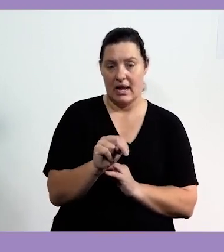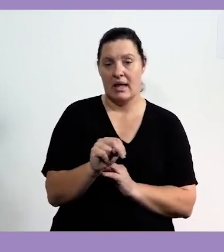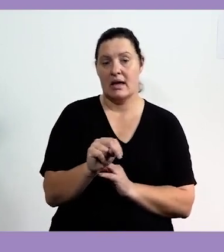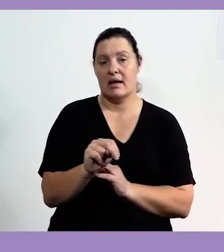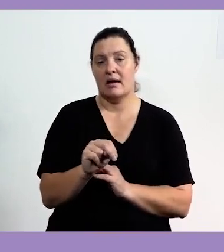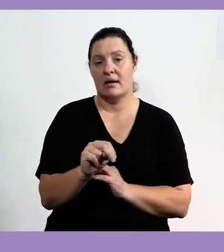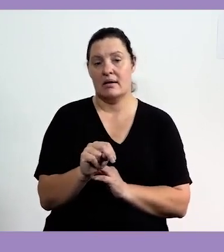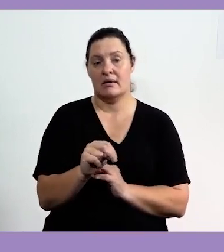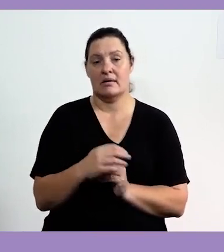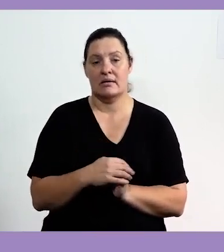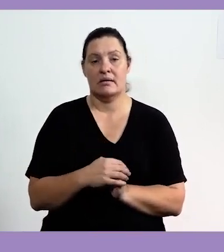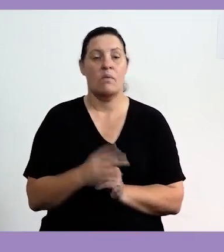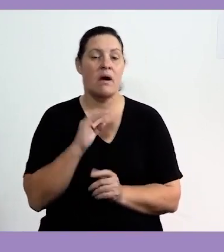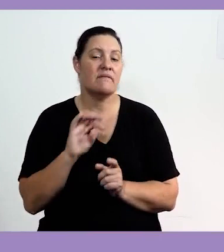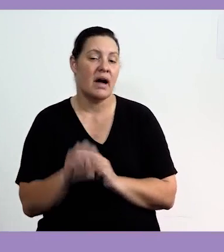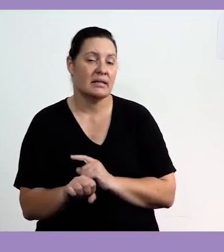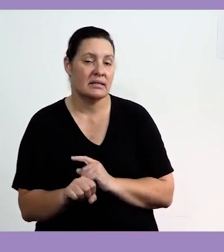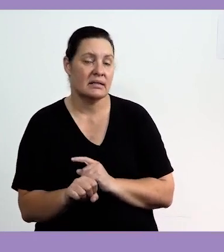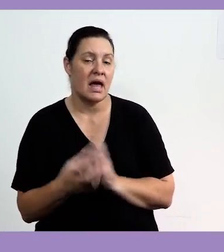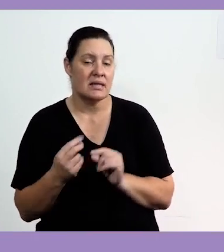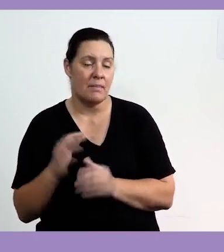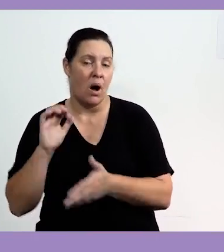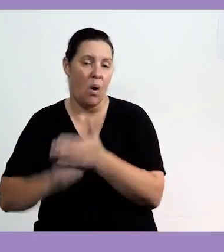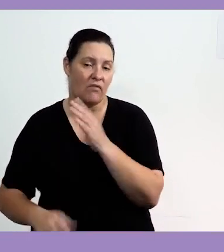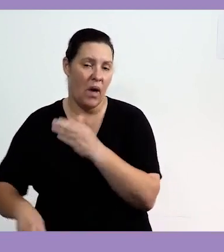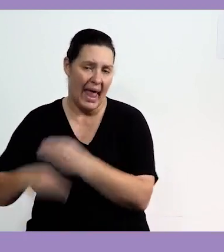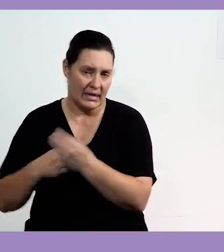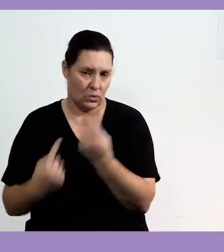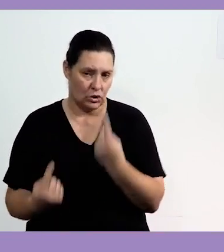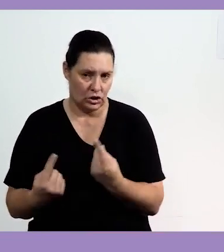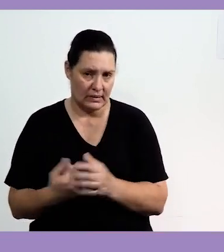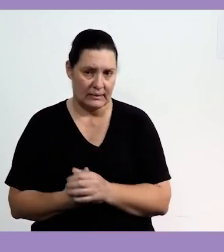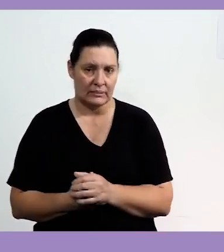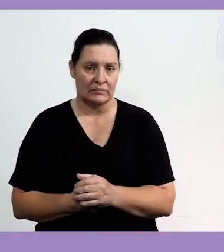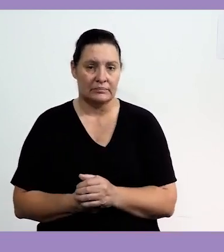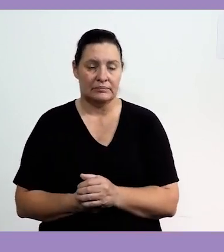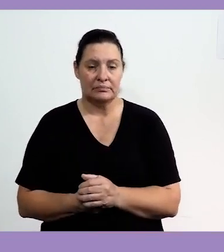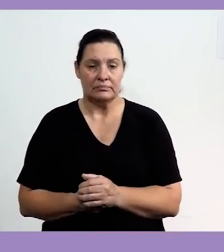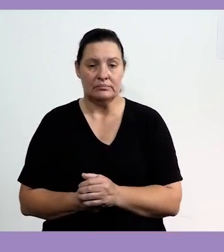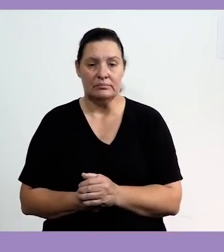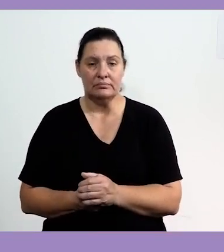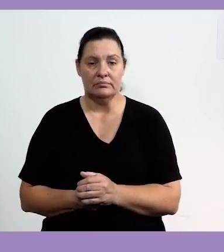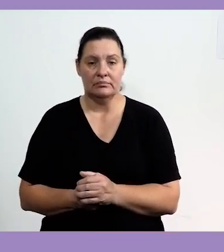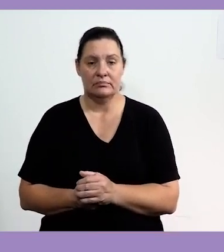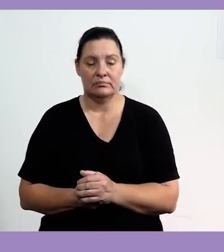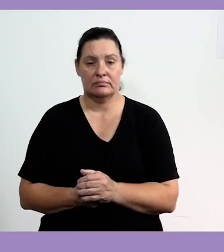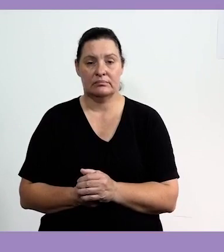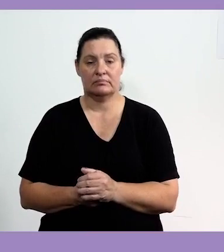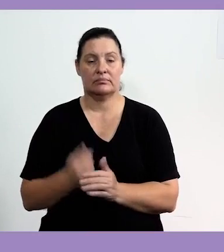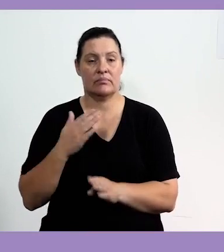the term number, which is n. Let's find the number that we are going to add or subtract.